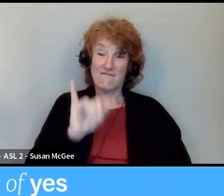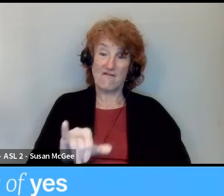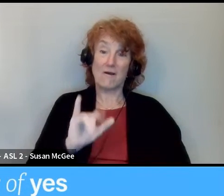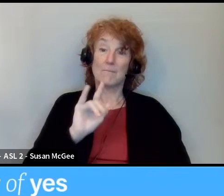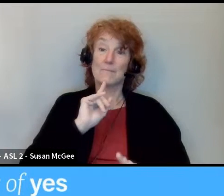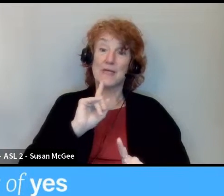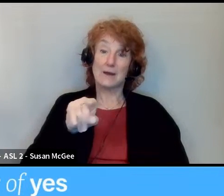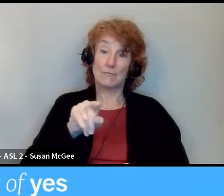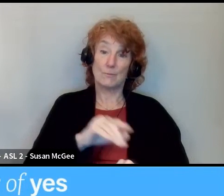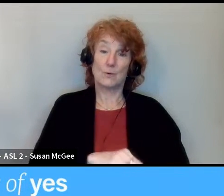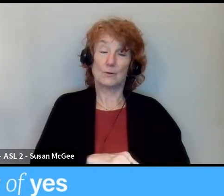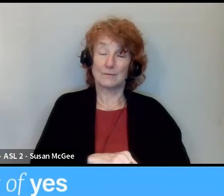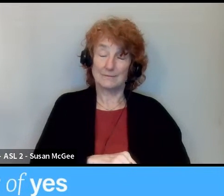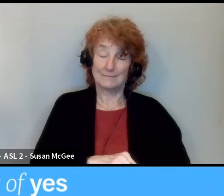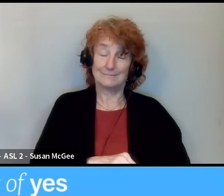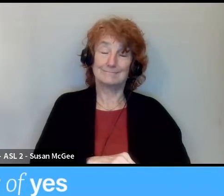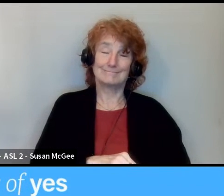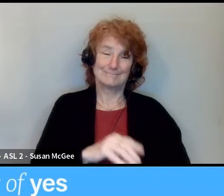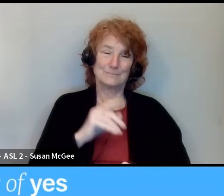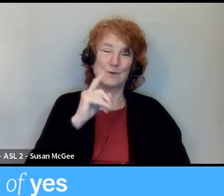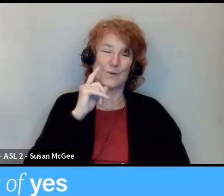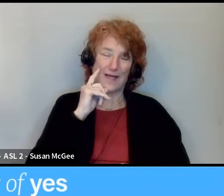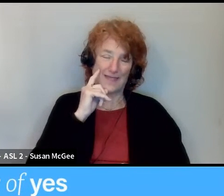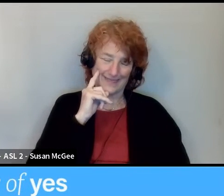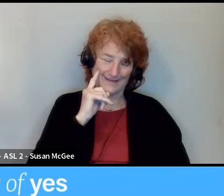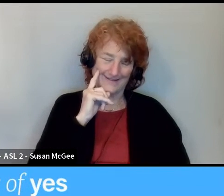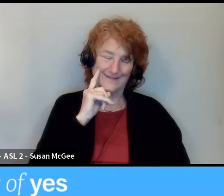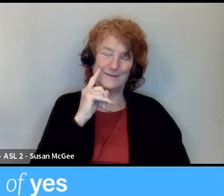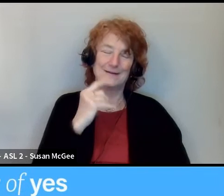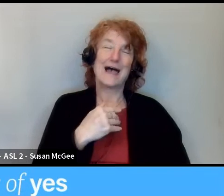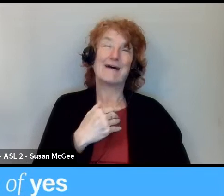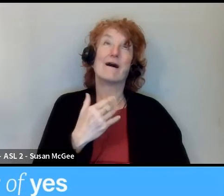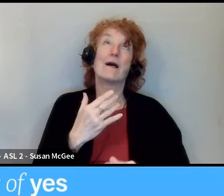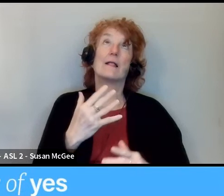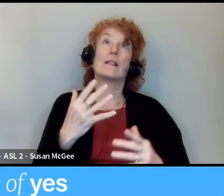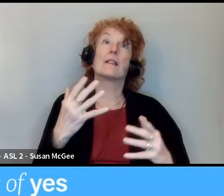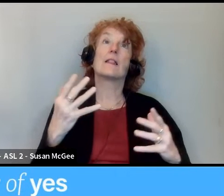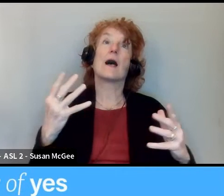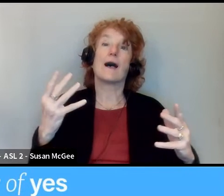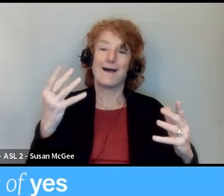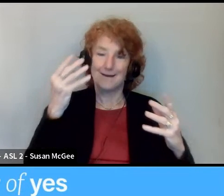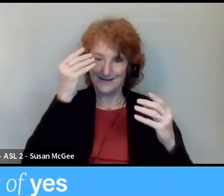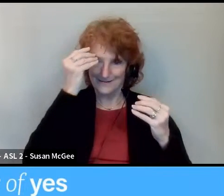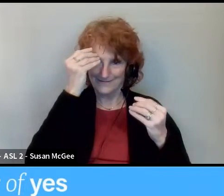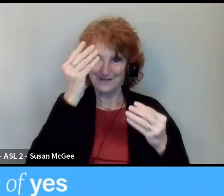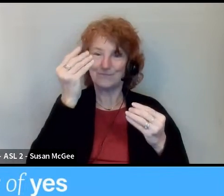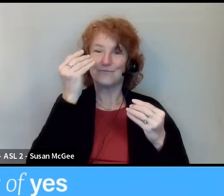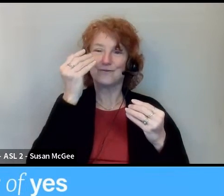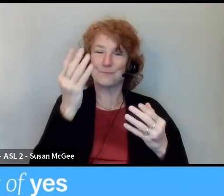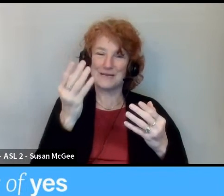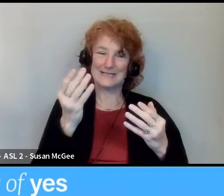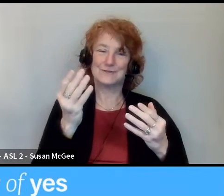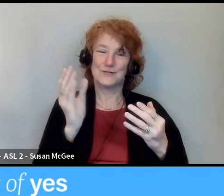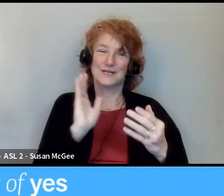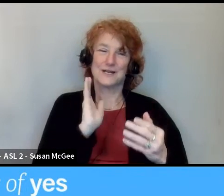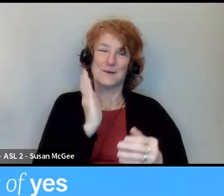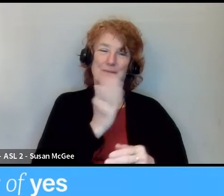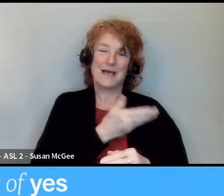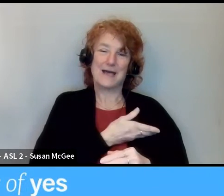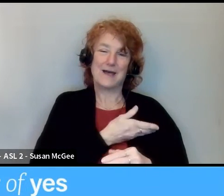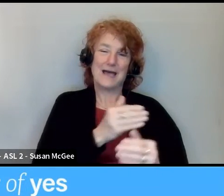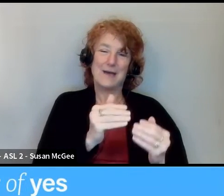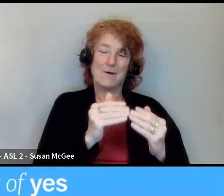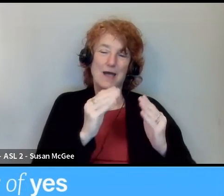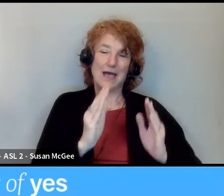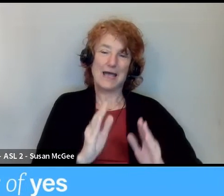So I'm imagining that we'll have a lot to say about the consistencies of our housing opportunity proposals in relation